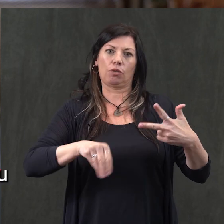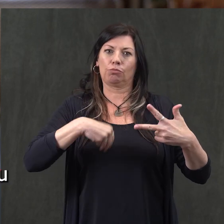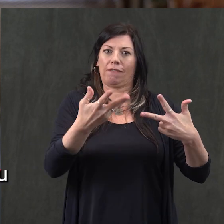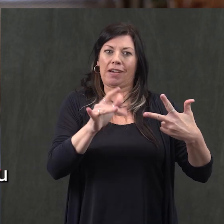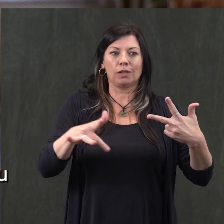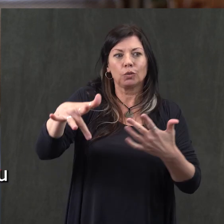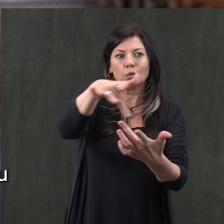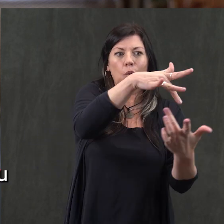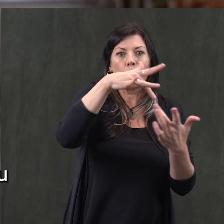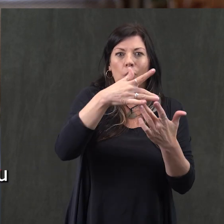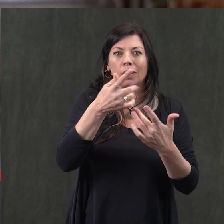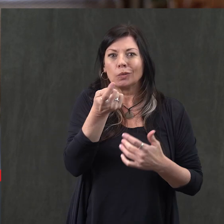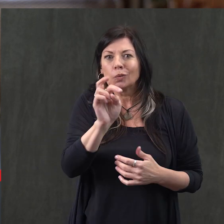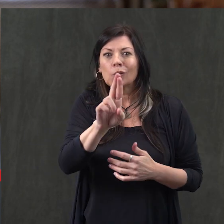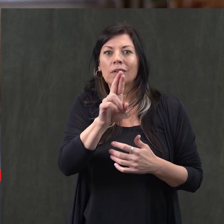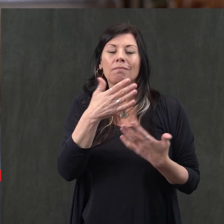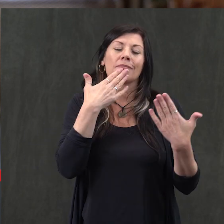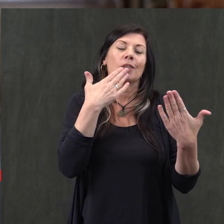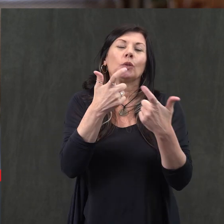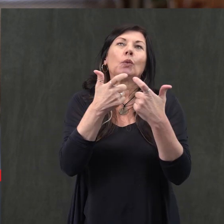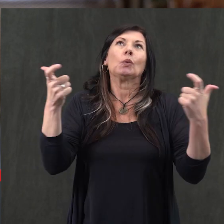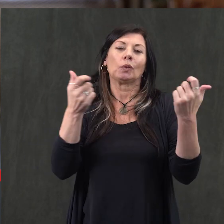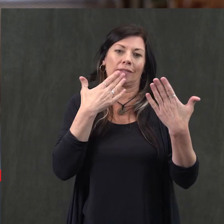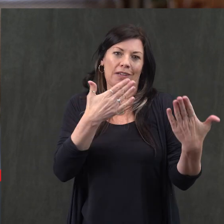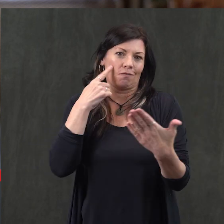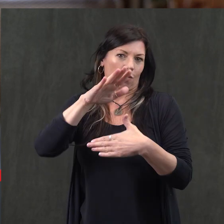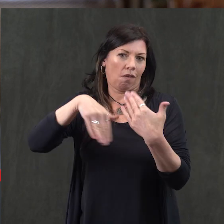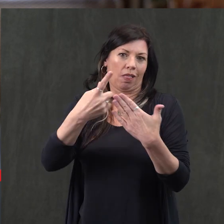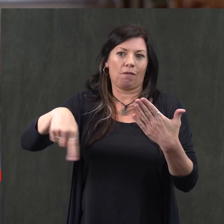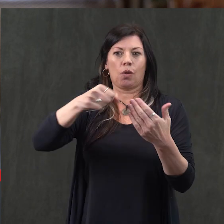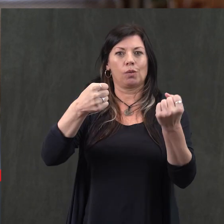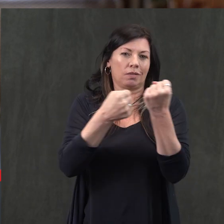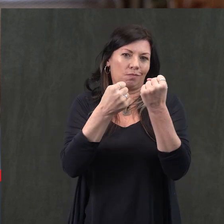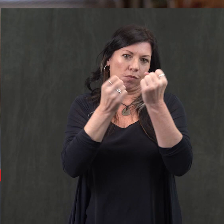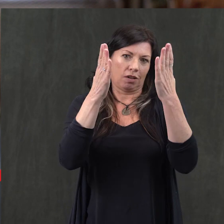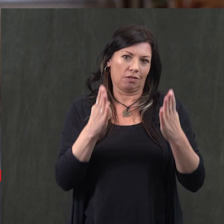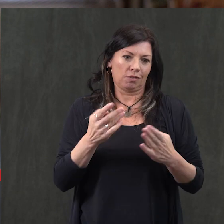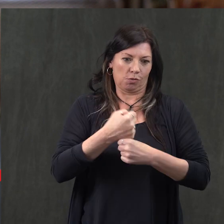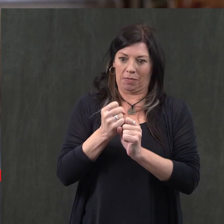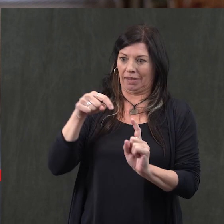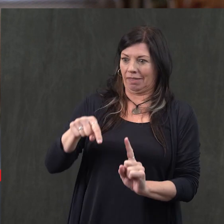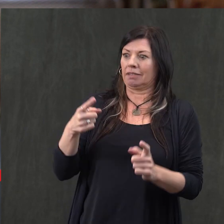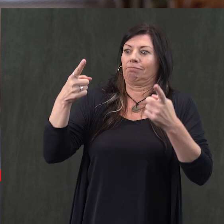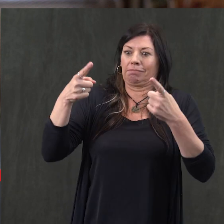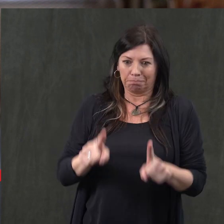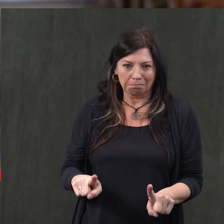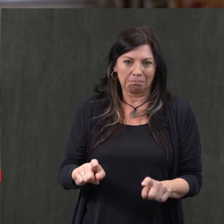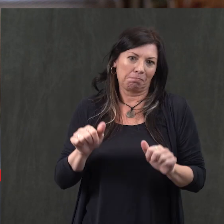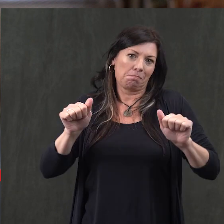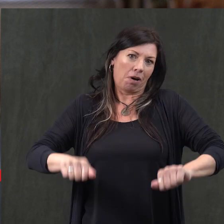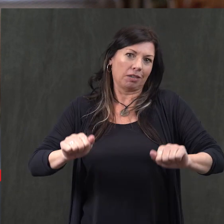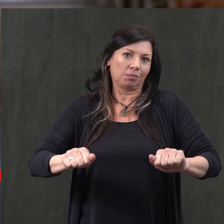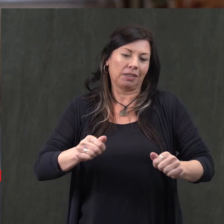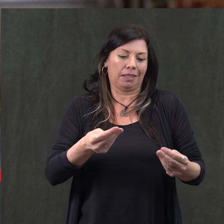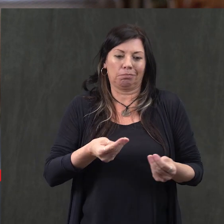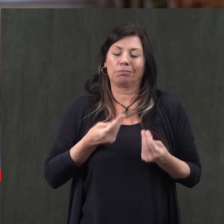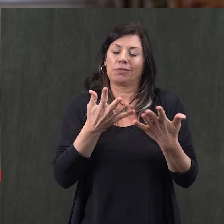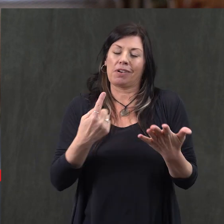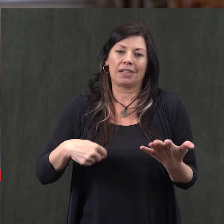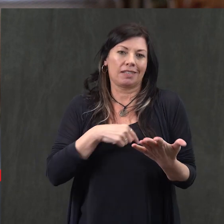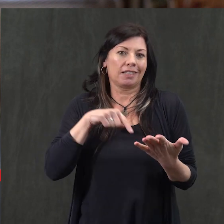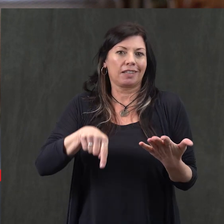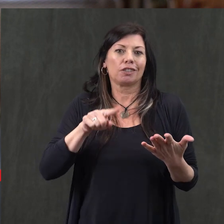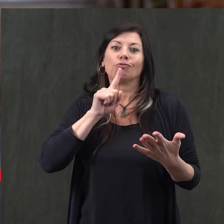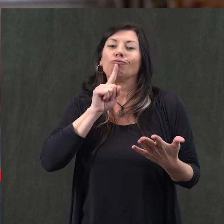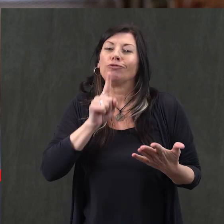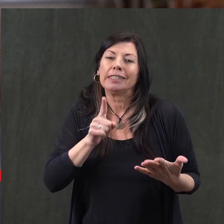huge thank you to all of the sponsors for making this possible and giving us this really,